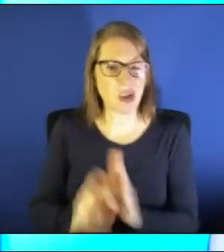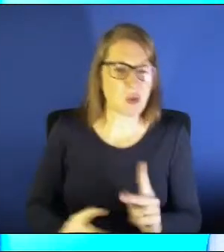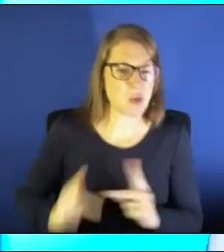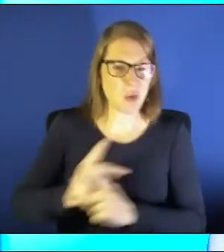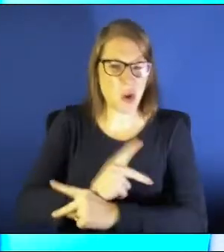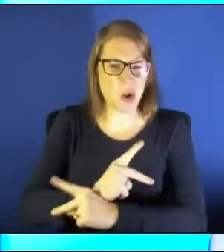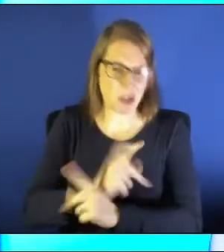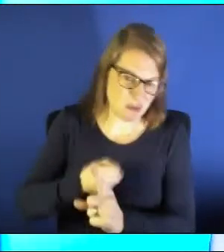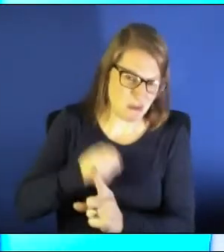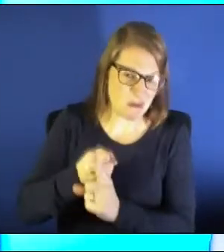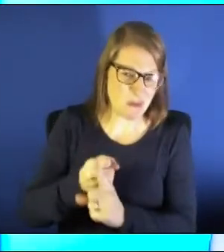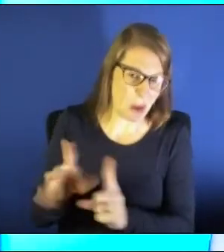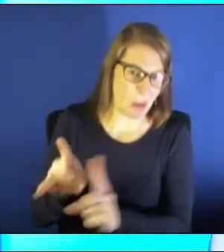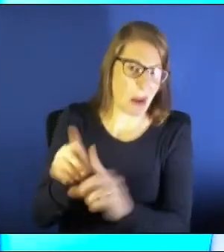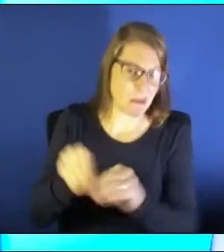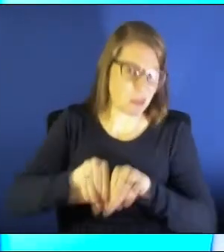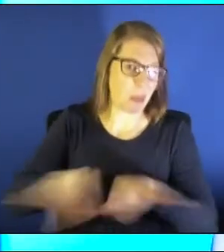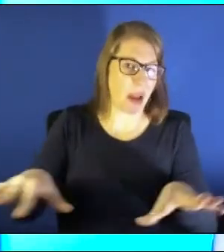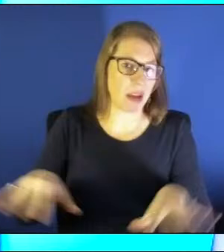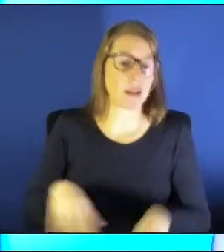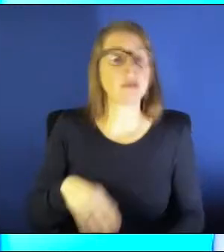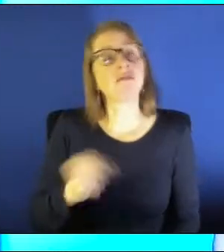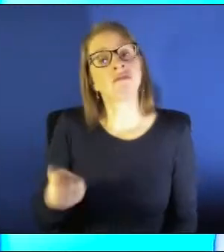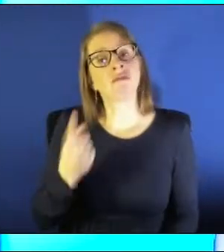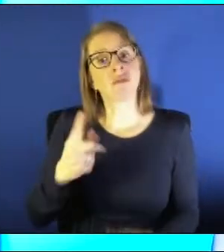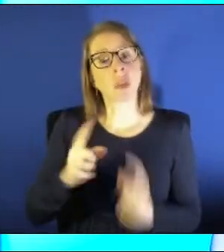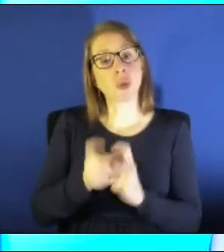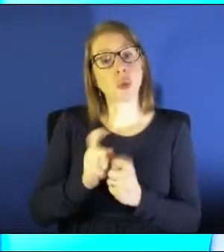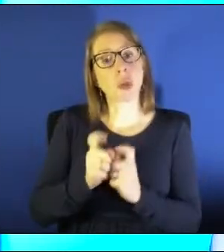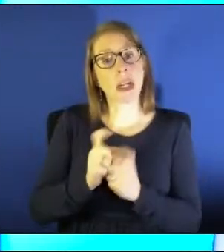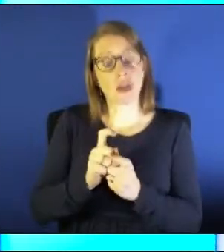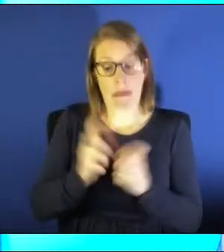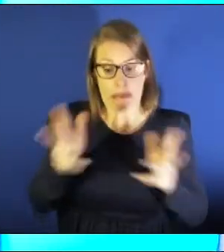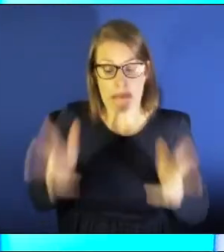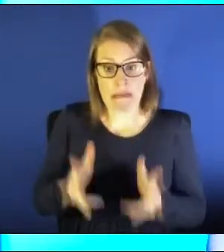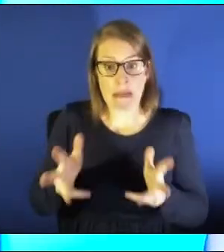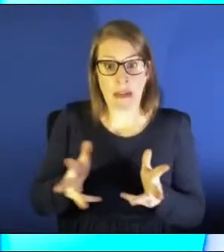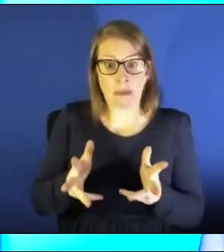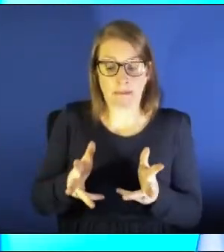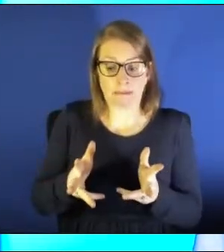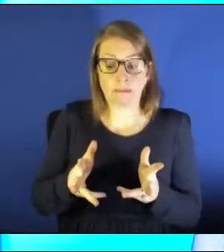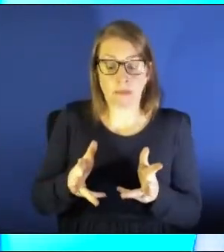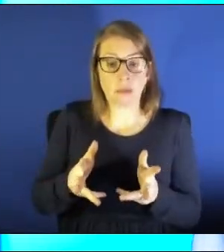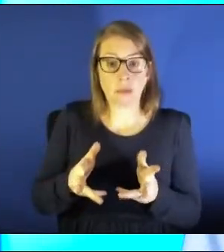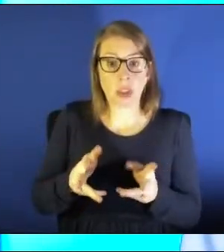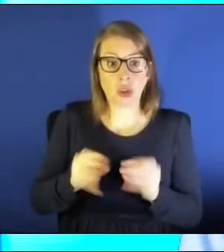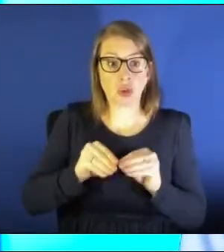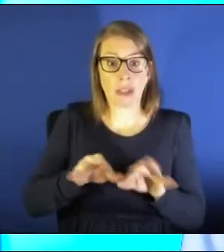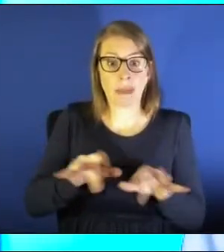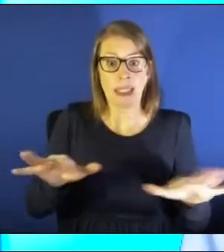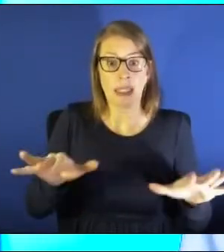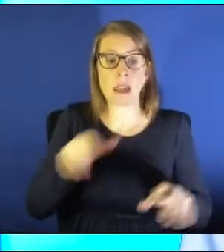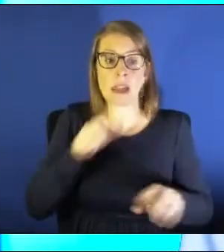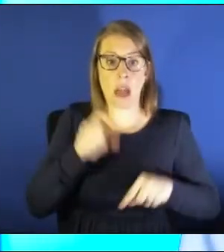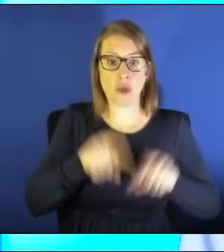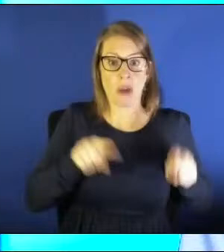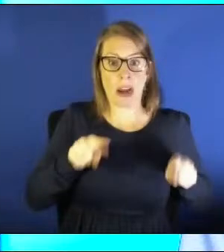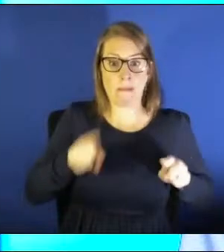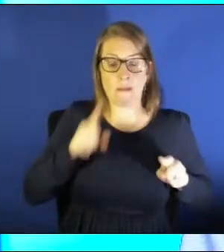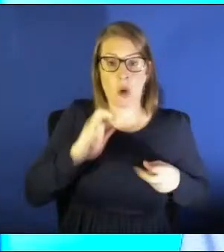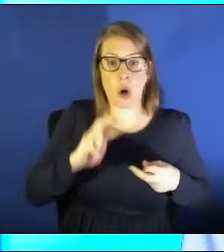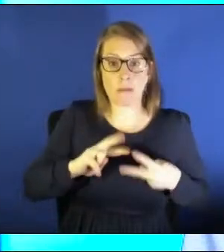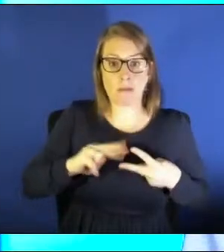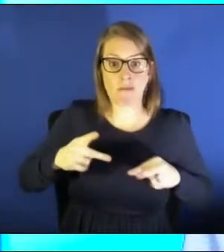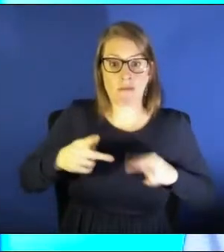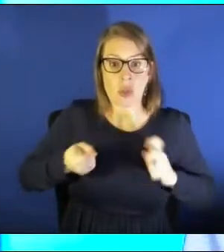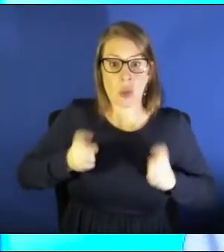what we know is that mutations tend to drive transmissibility, then the randomness of the mutations can make it more